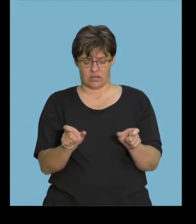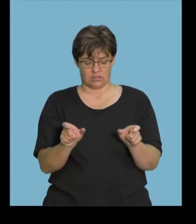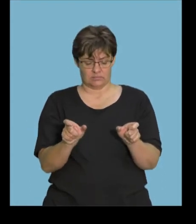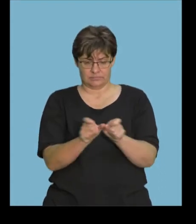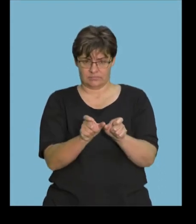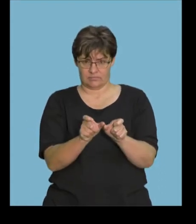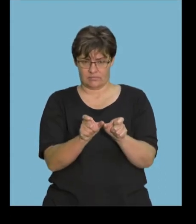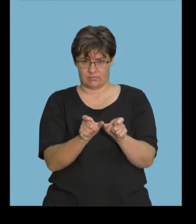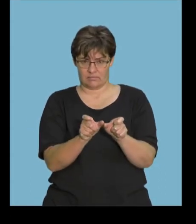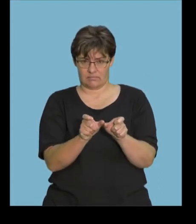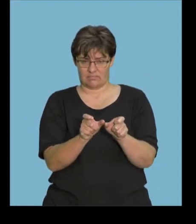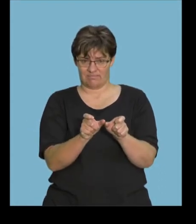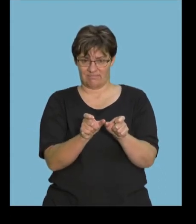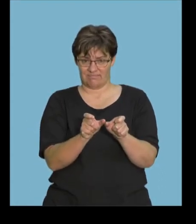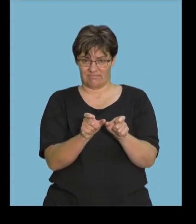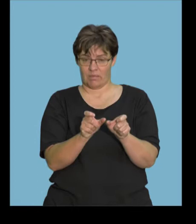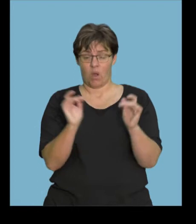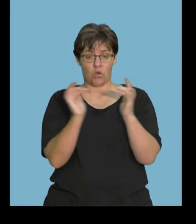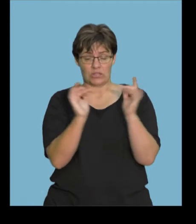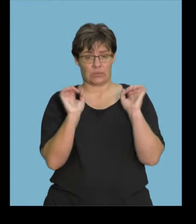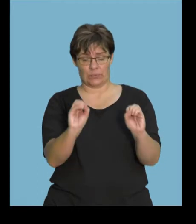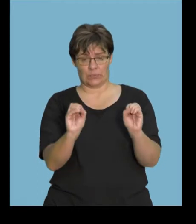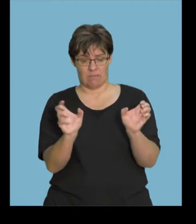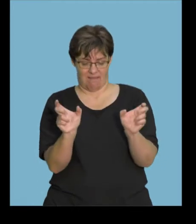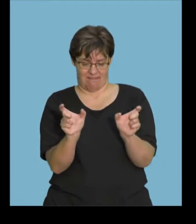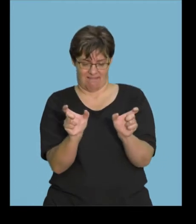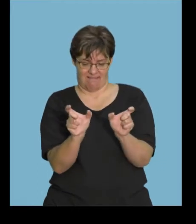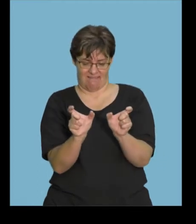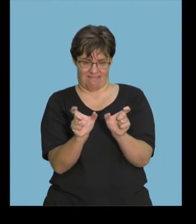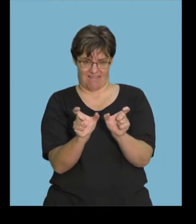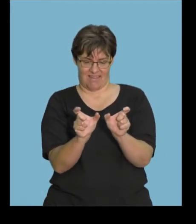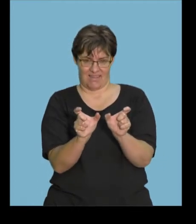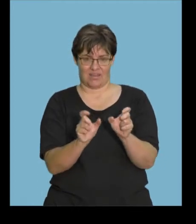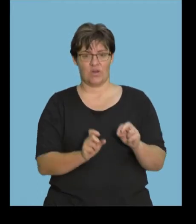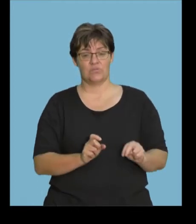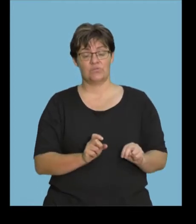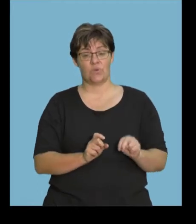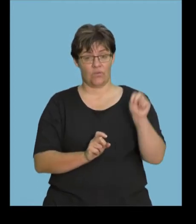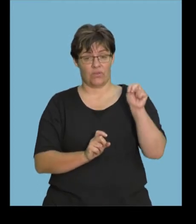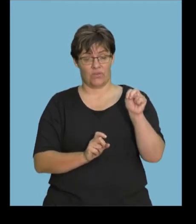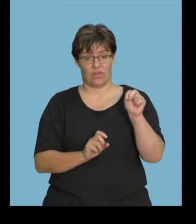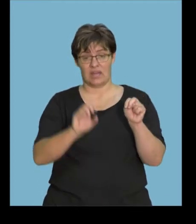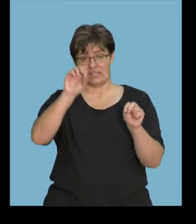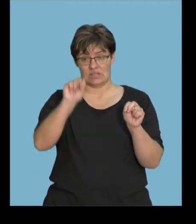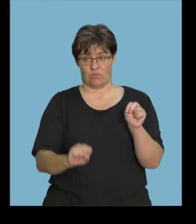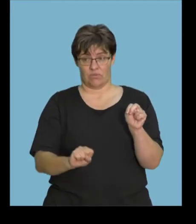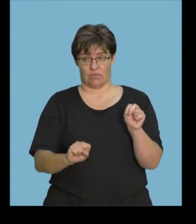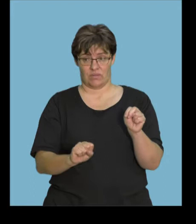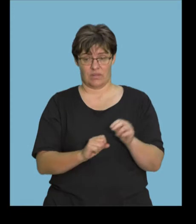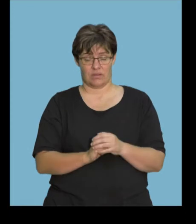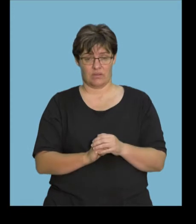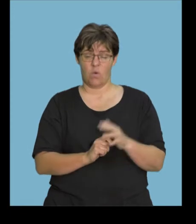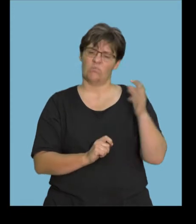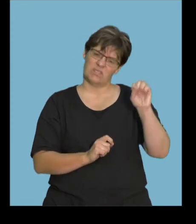close, okay? Again, no contact. Now we've got the north pole and the other pole, which